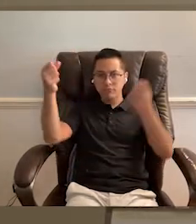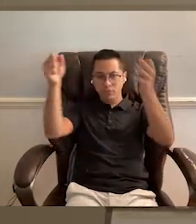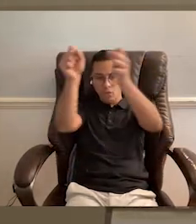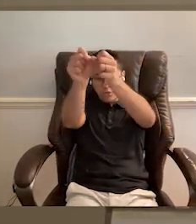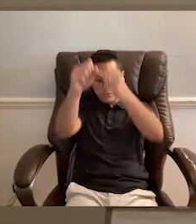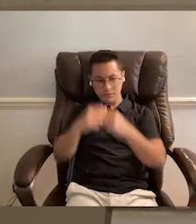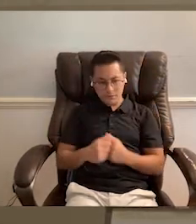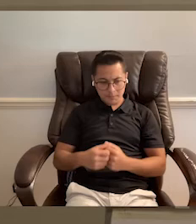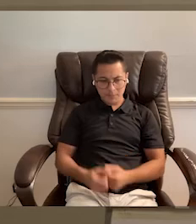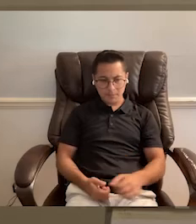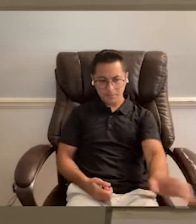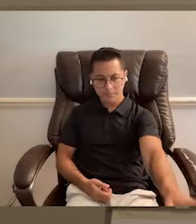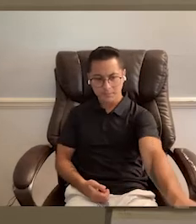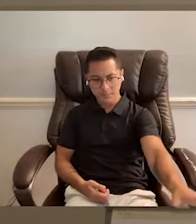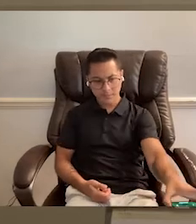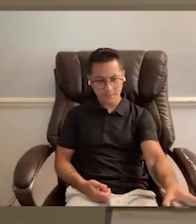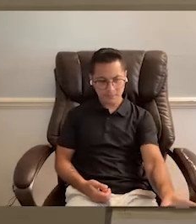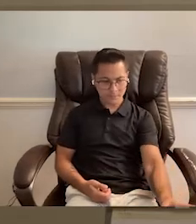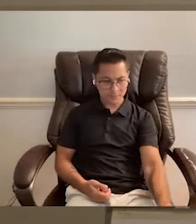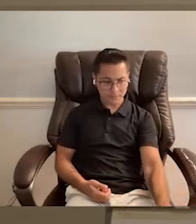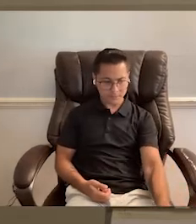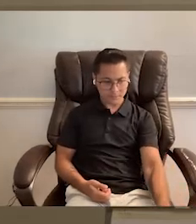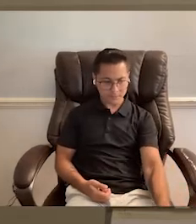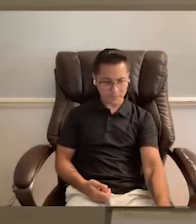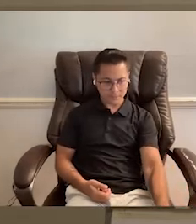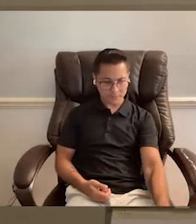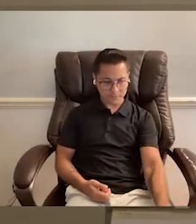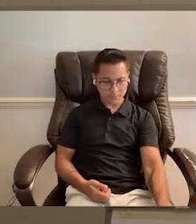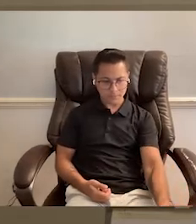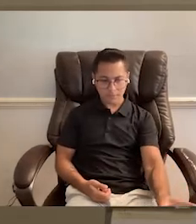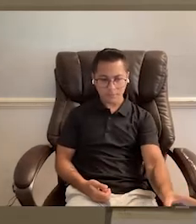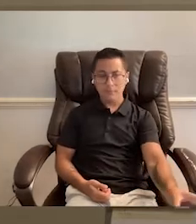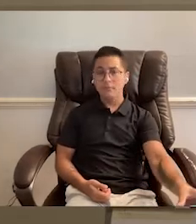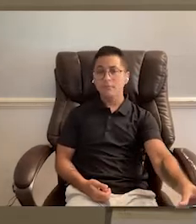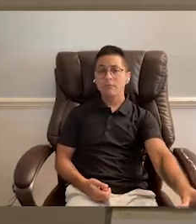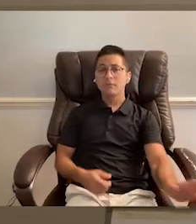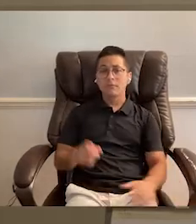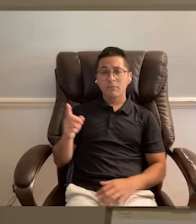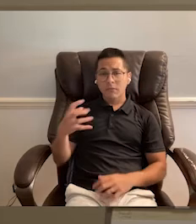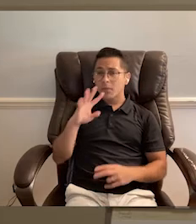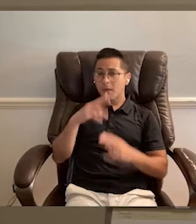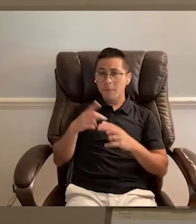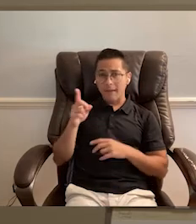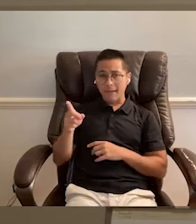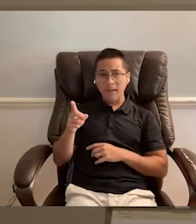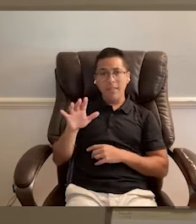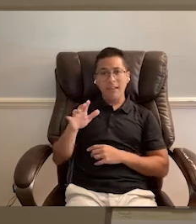are very useful. And students always have fun doing these projects.